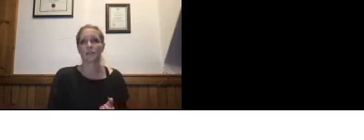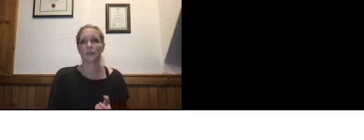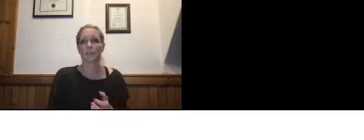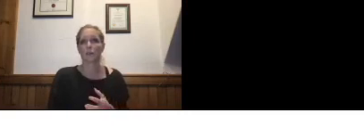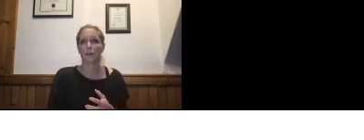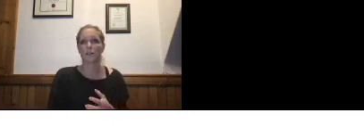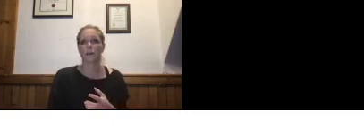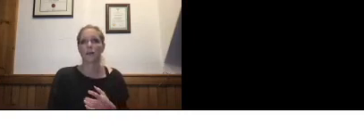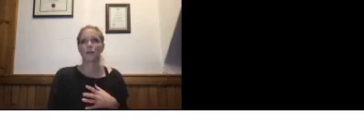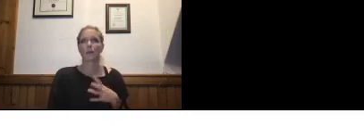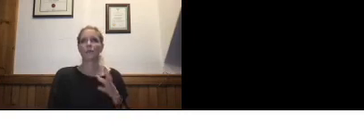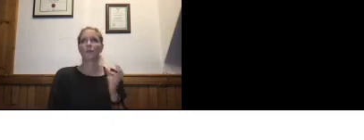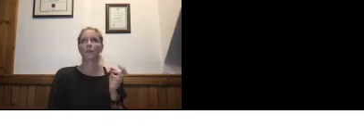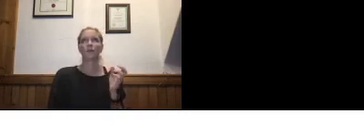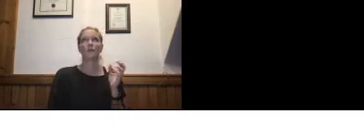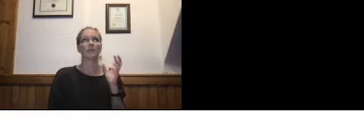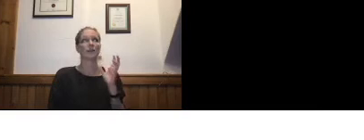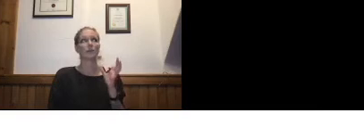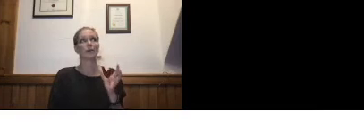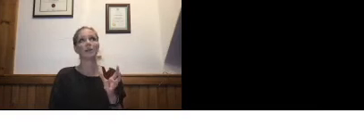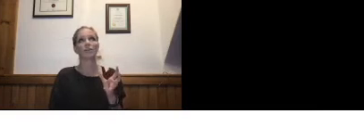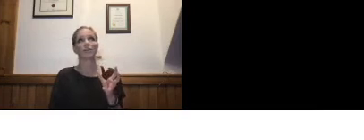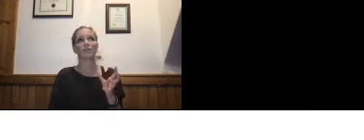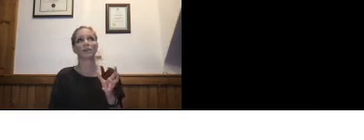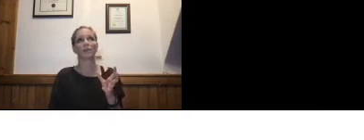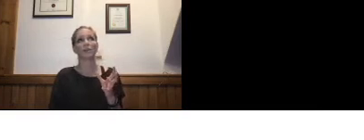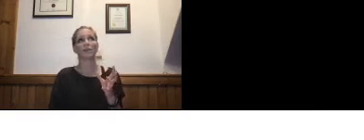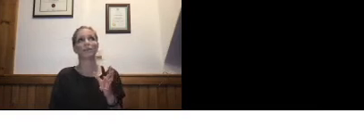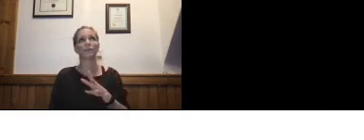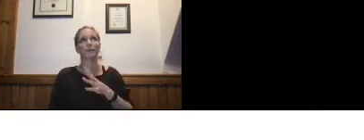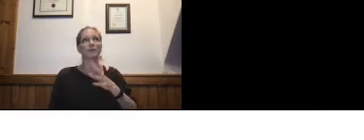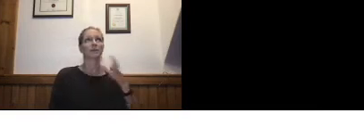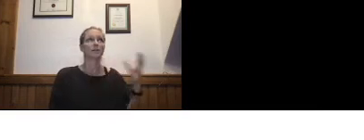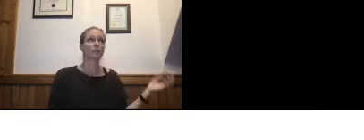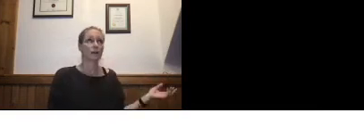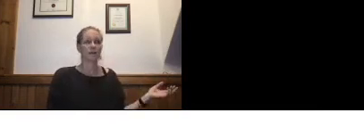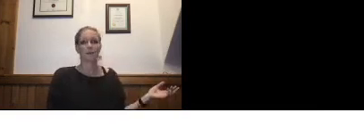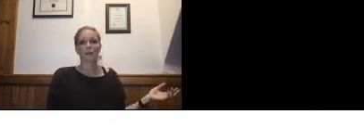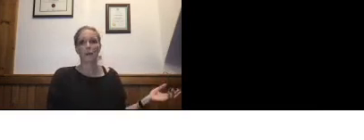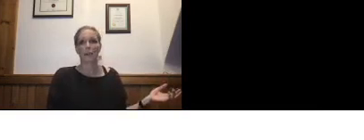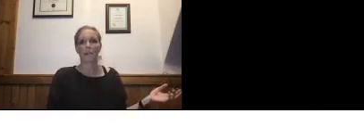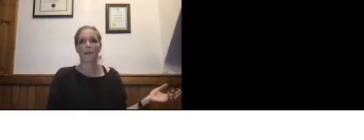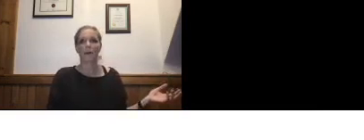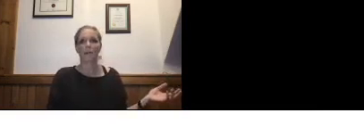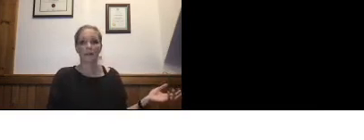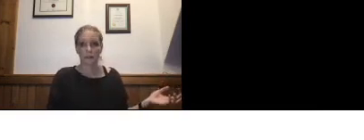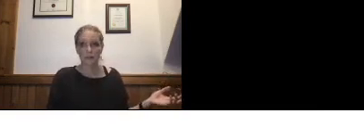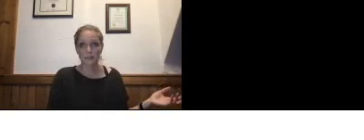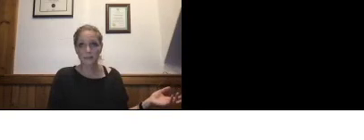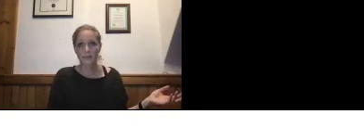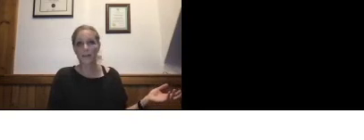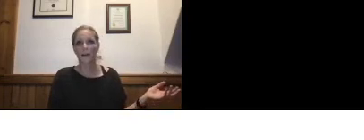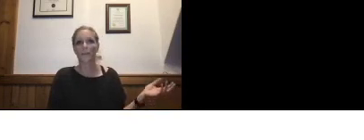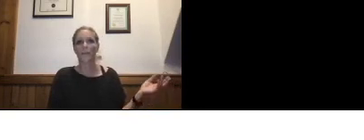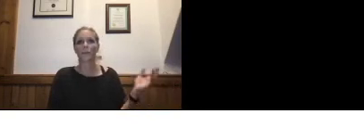to develop drugs. You know, if DNA repair genes are influencing symptom onset by